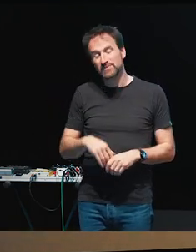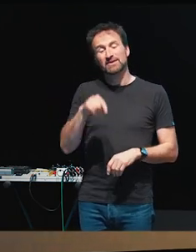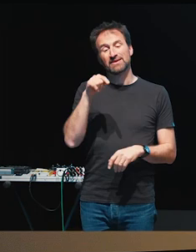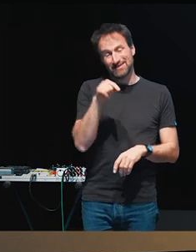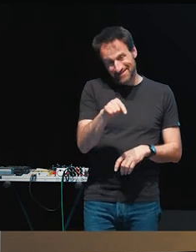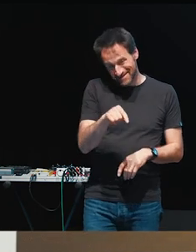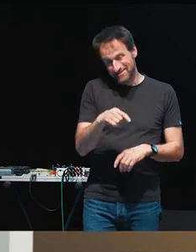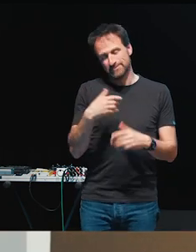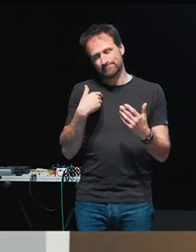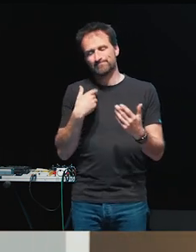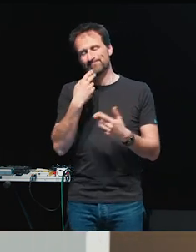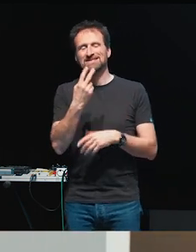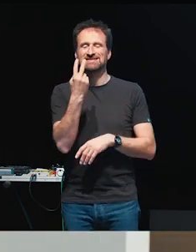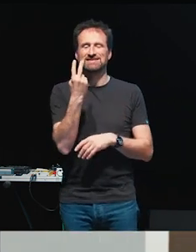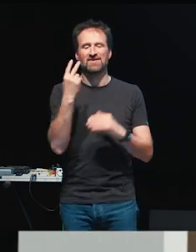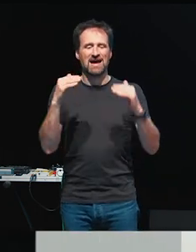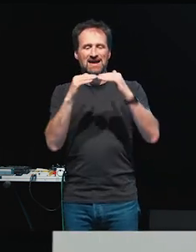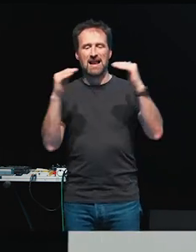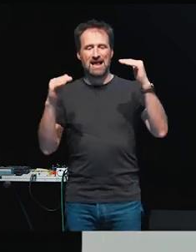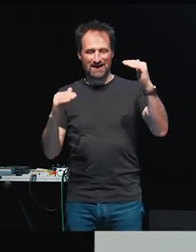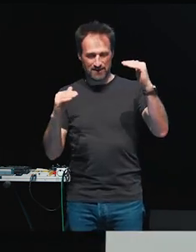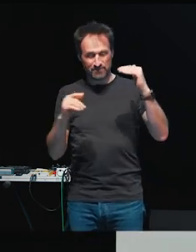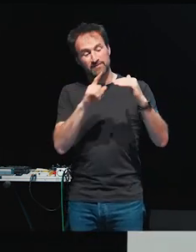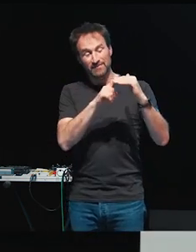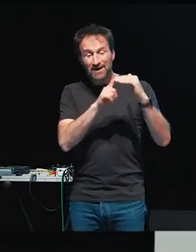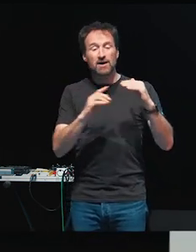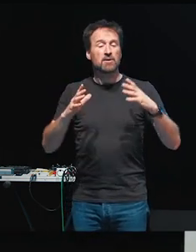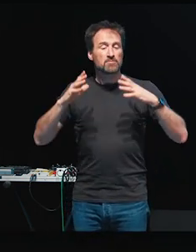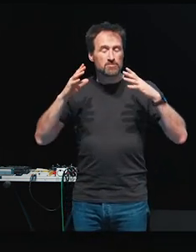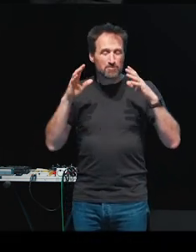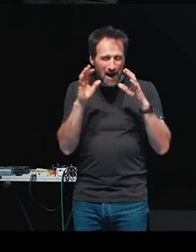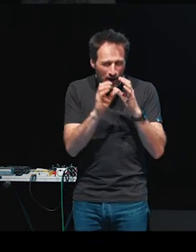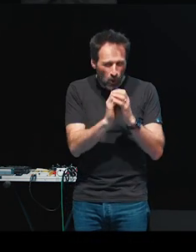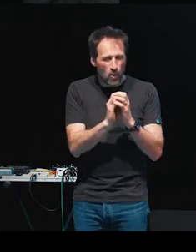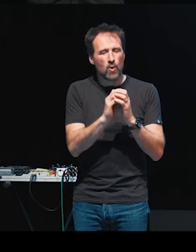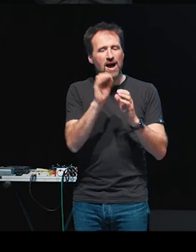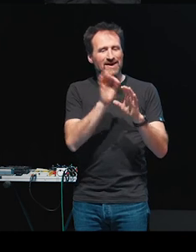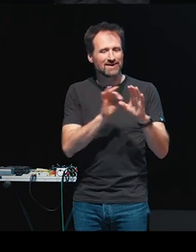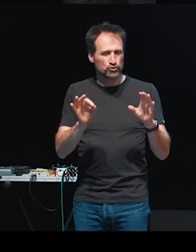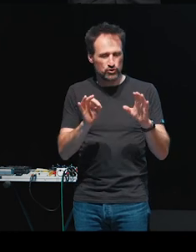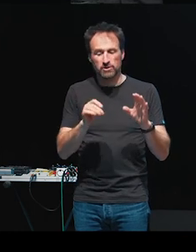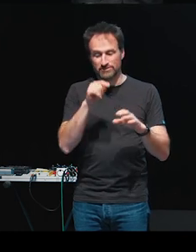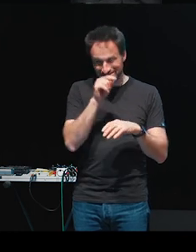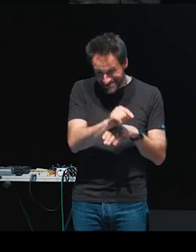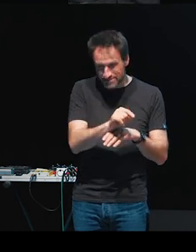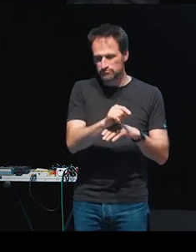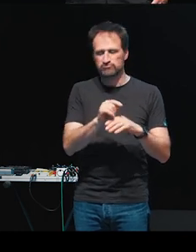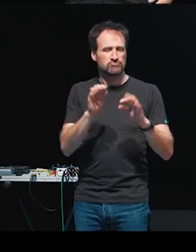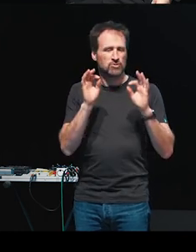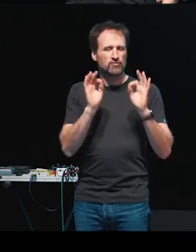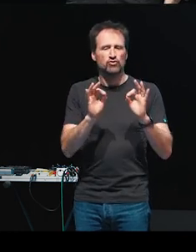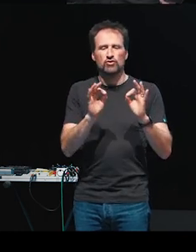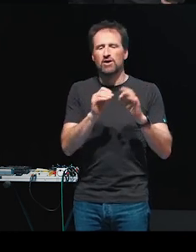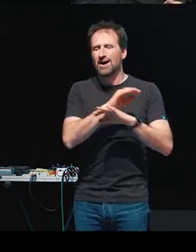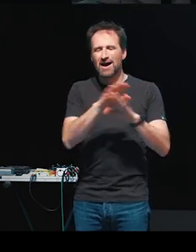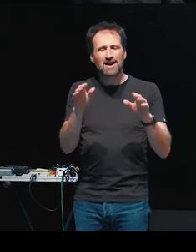I'm calling the macro architecture. It's about holding everything together. It's about the glue between your micro